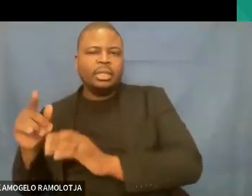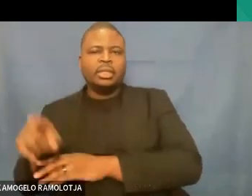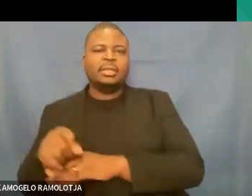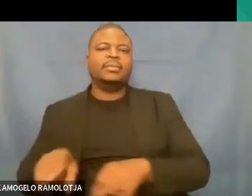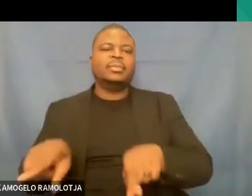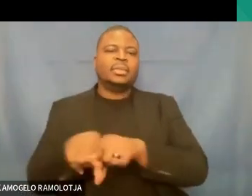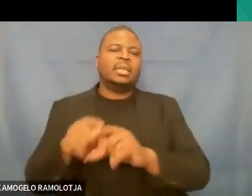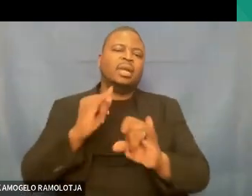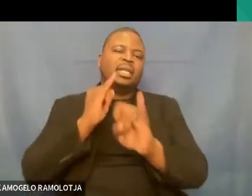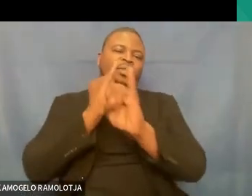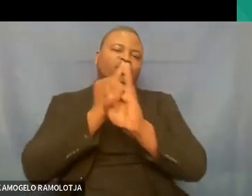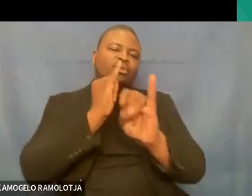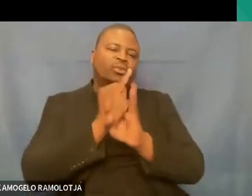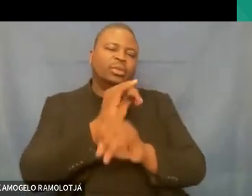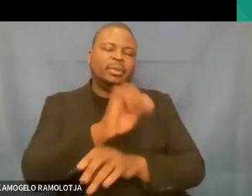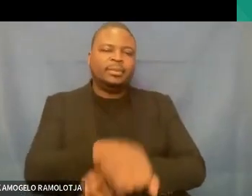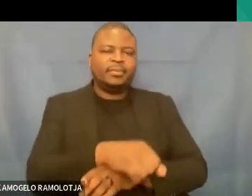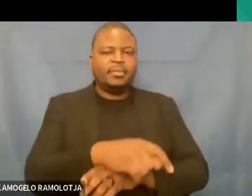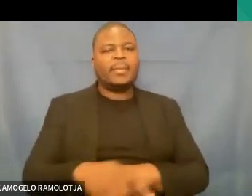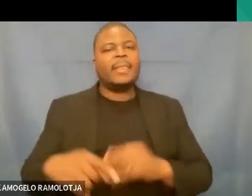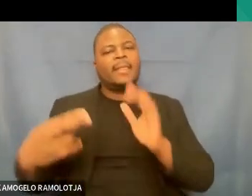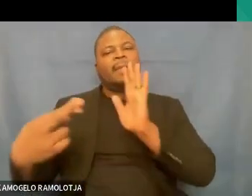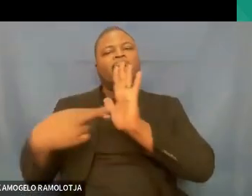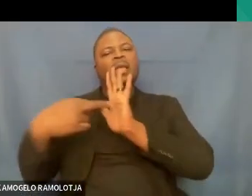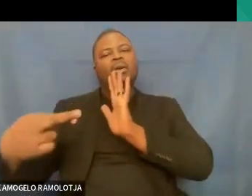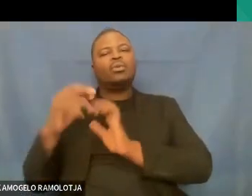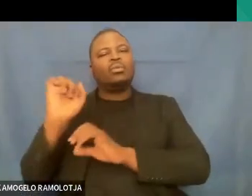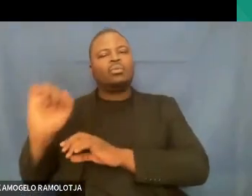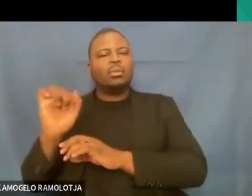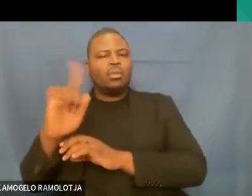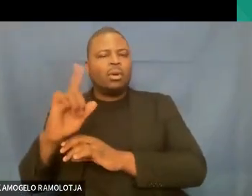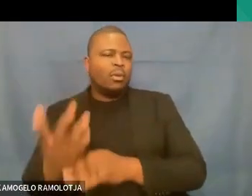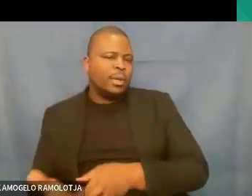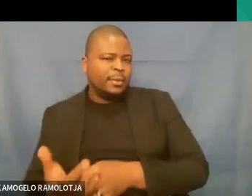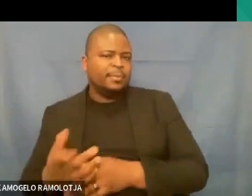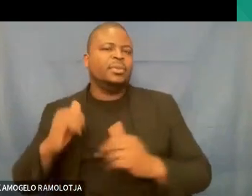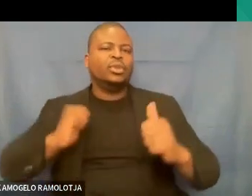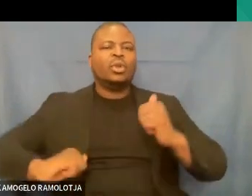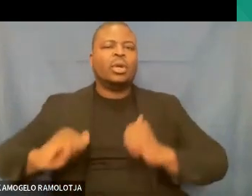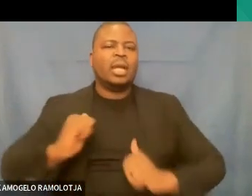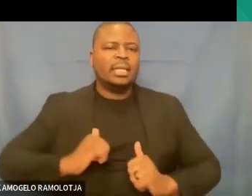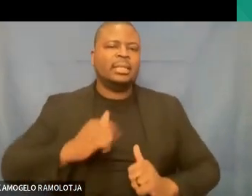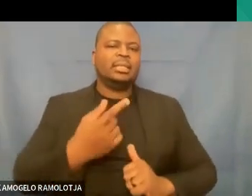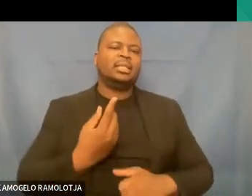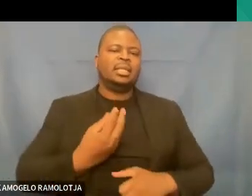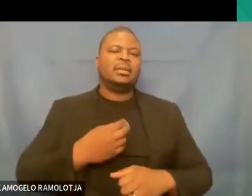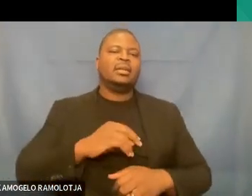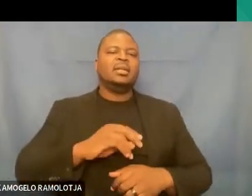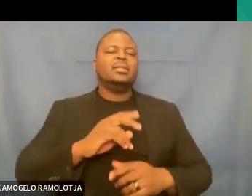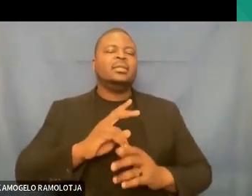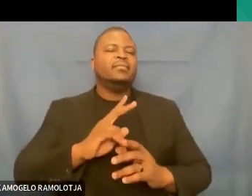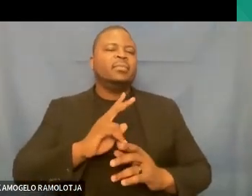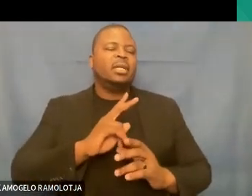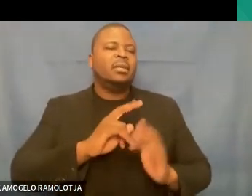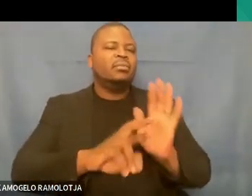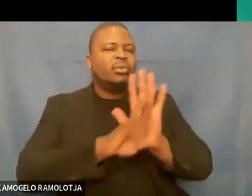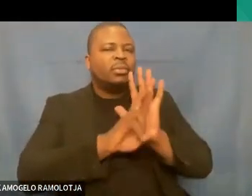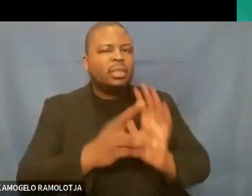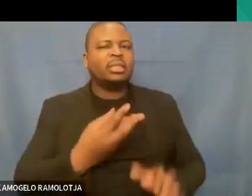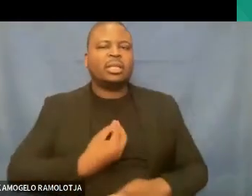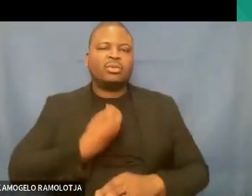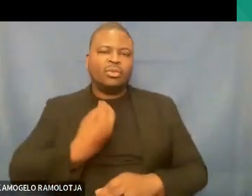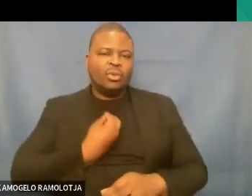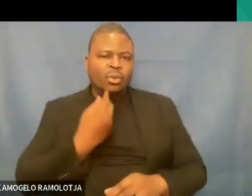What are their roles in this particular program? It's to act as the voice of the youth, families, and